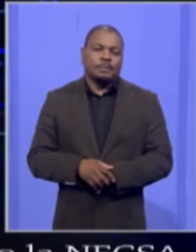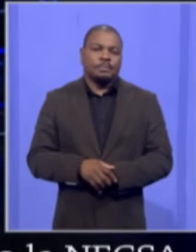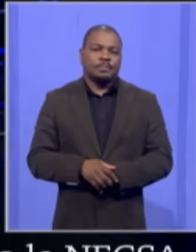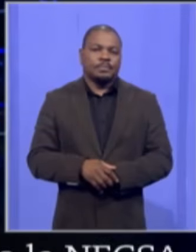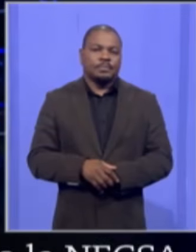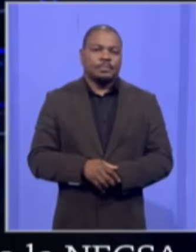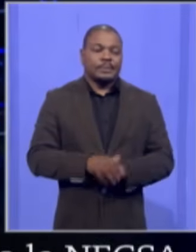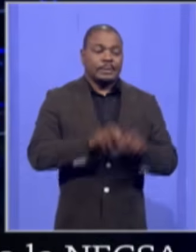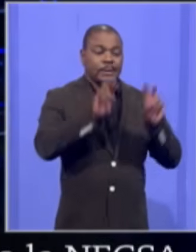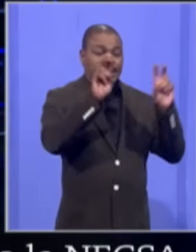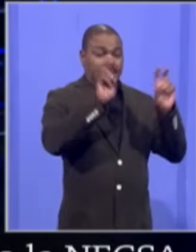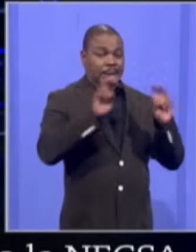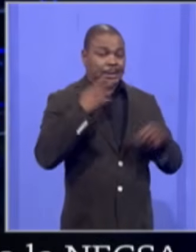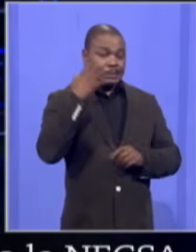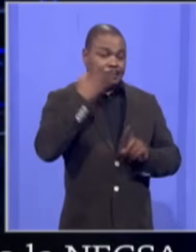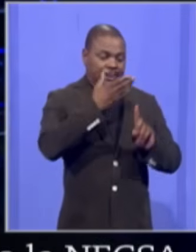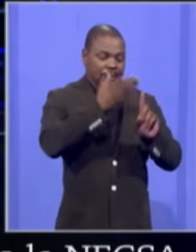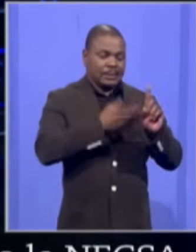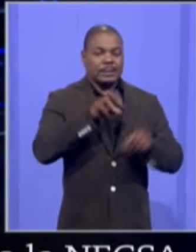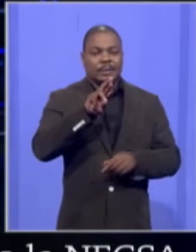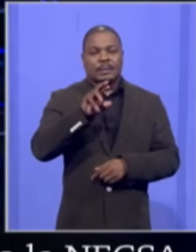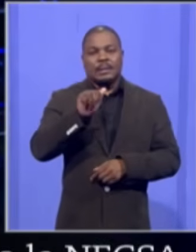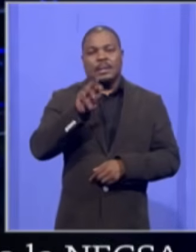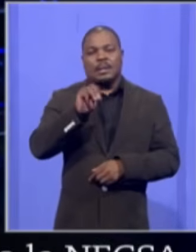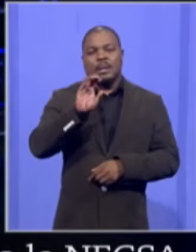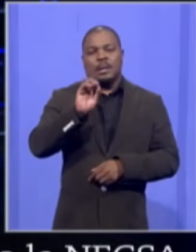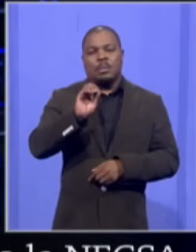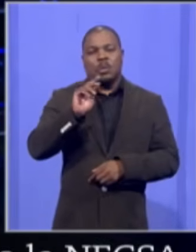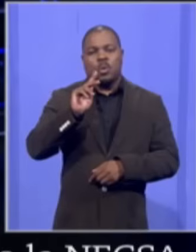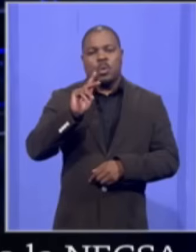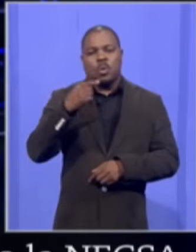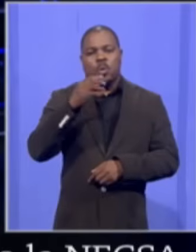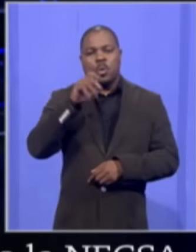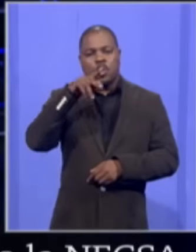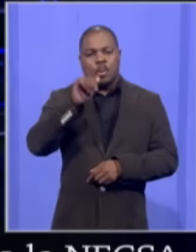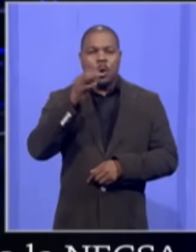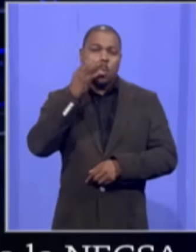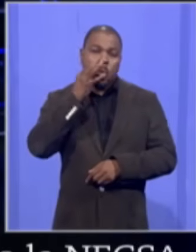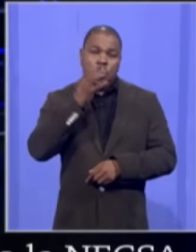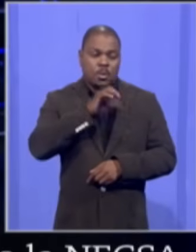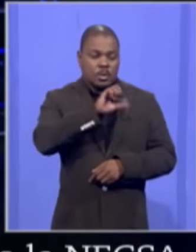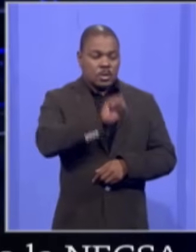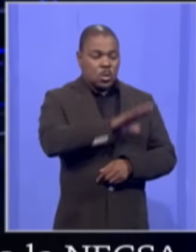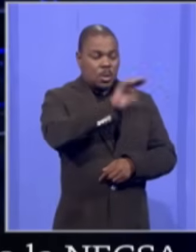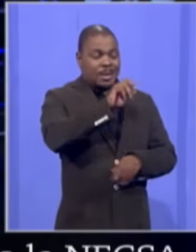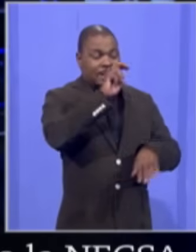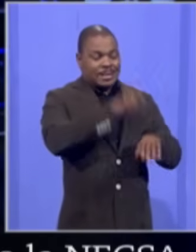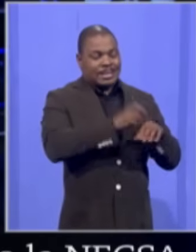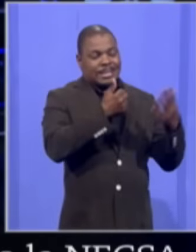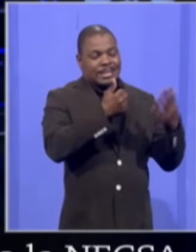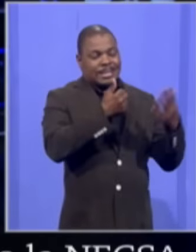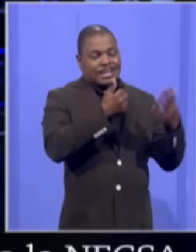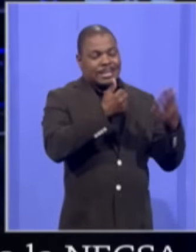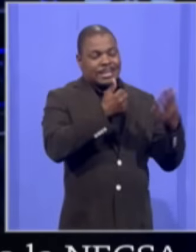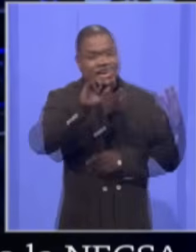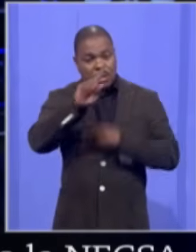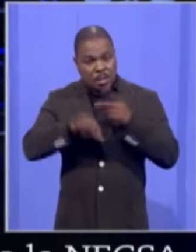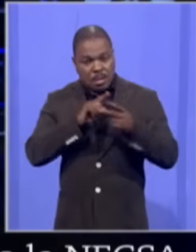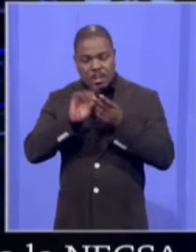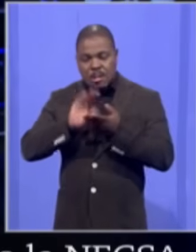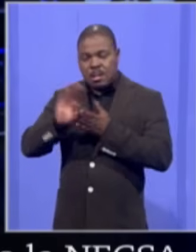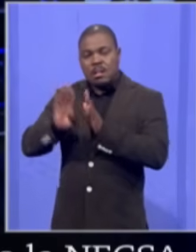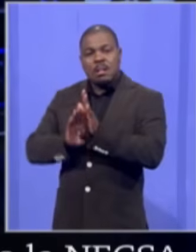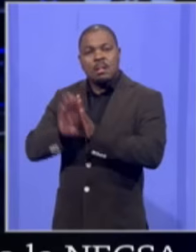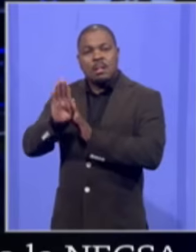Letona la naha la motlakase Ngaka Hosien Tshwaramokgopa le re Afrika Borwa e hloka diranta tse dibilione tse 60 ho ntlafatsa lenaneo